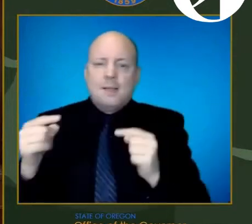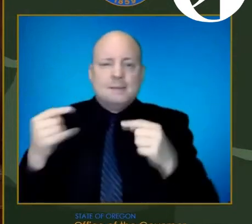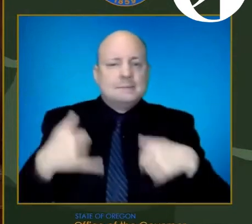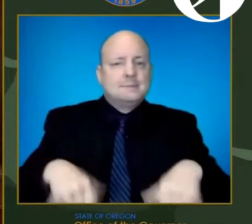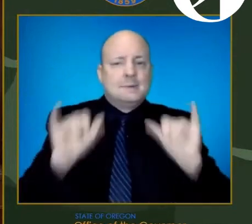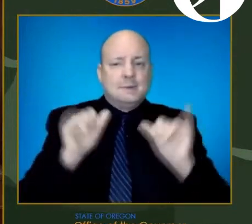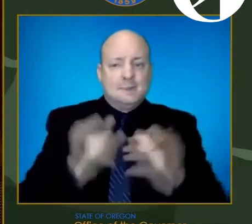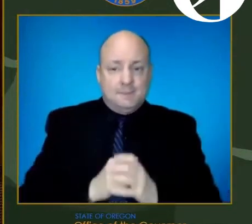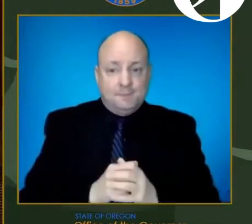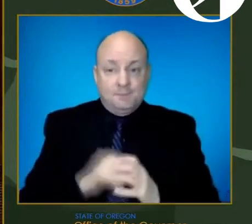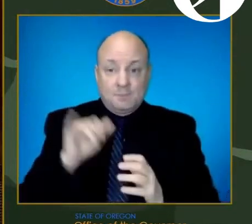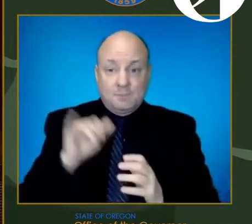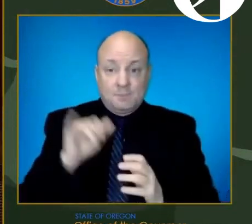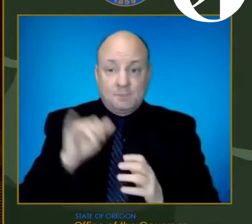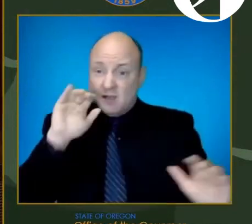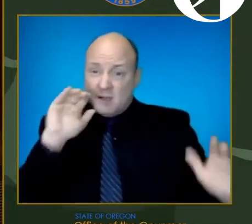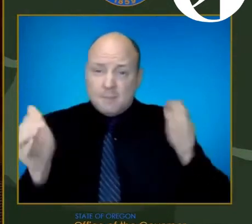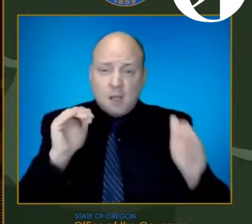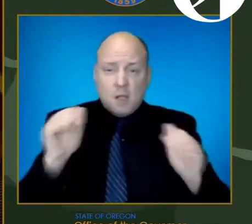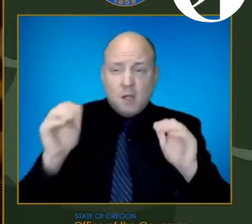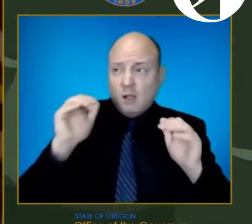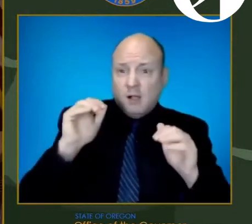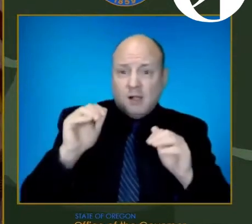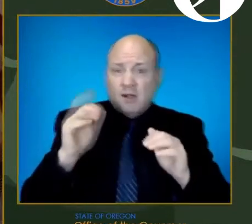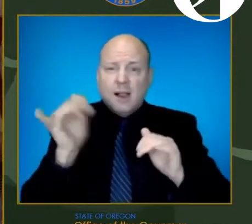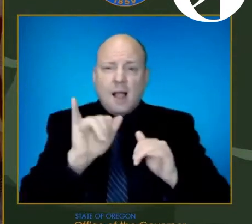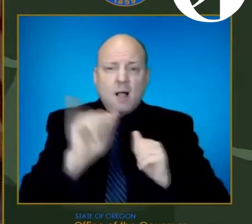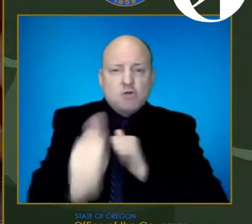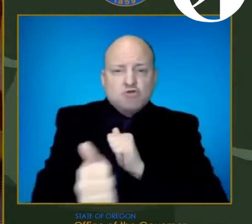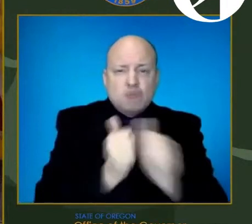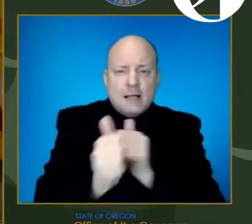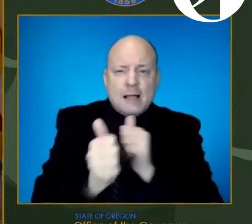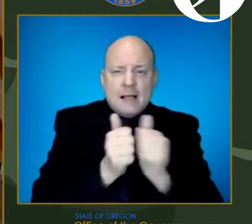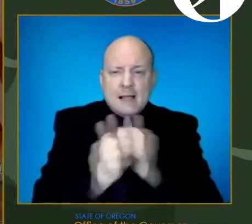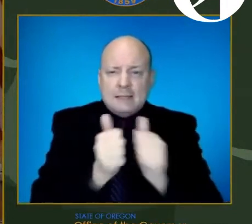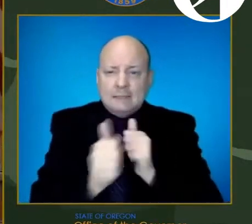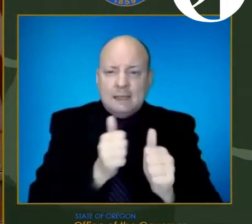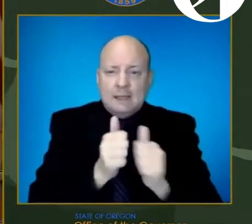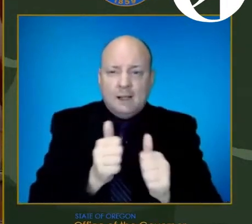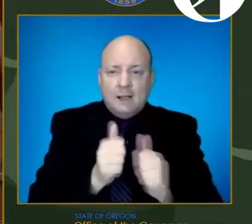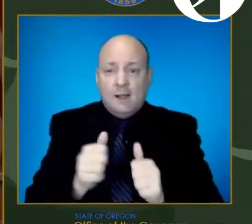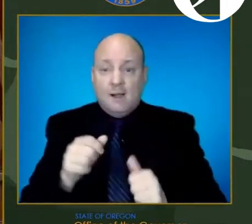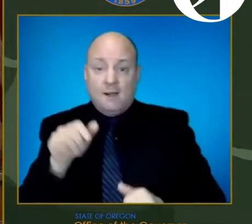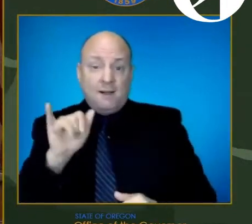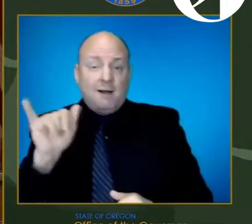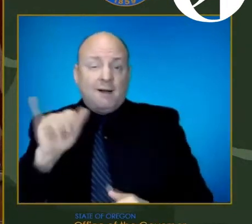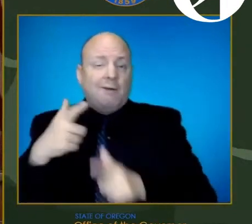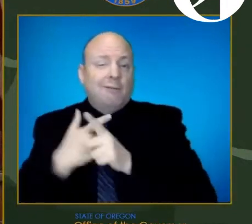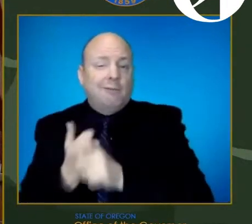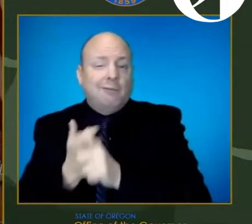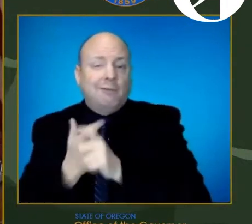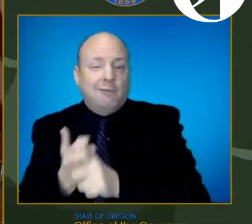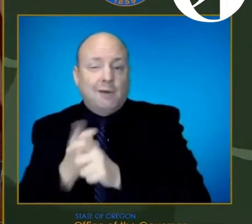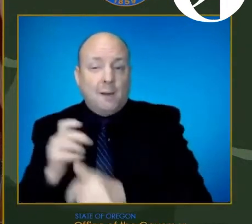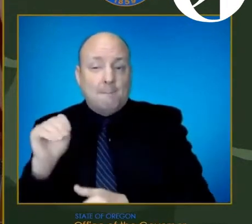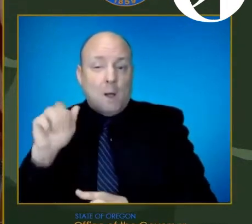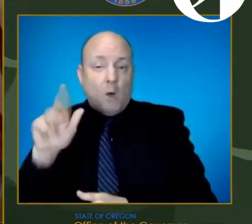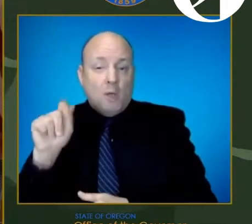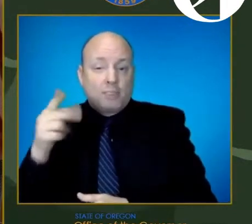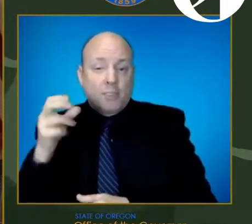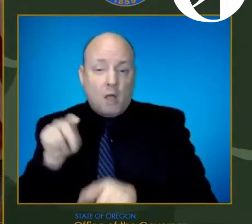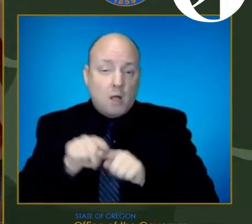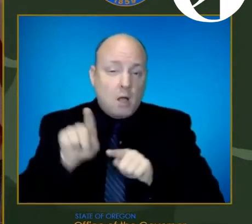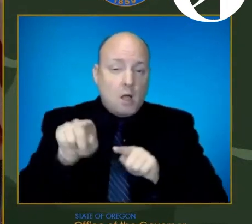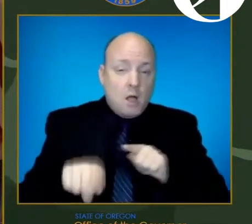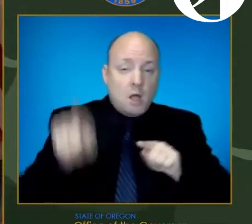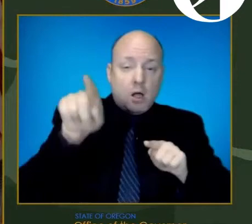of time. In a marathon, you have to play the long game. Your eyes must remain fixed on